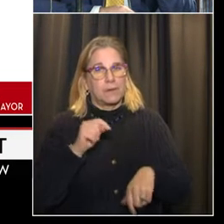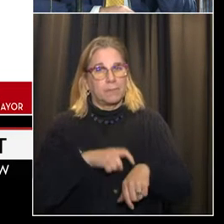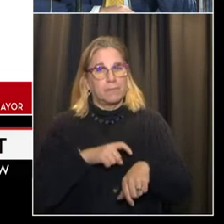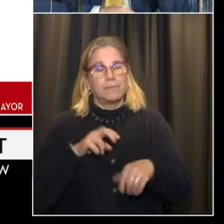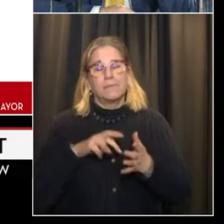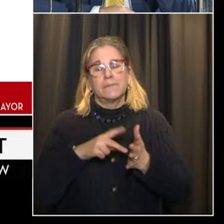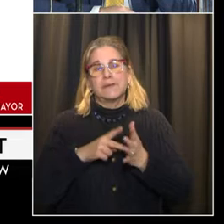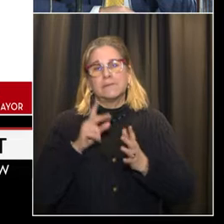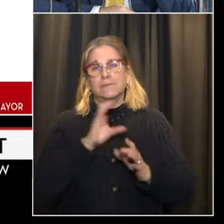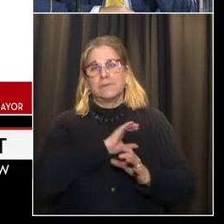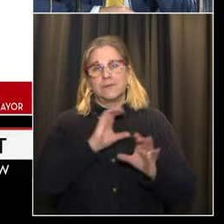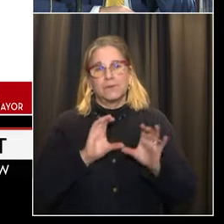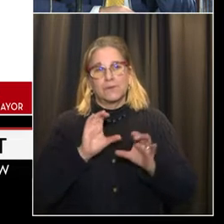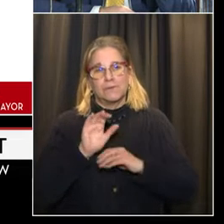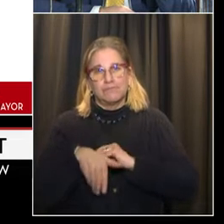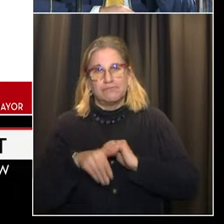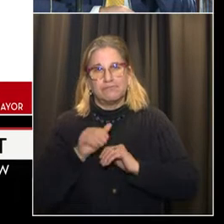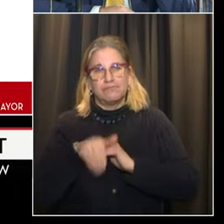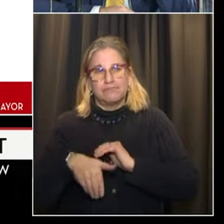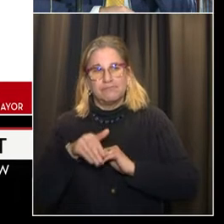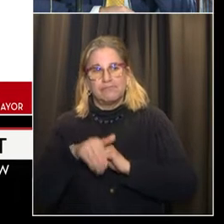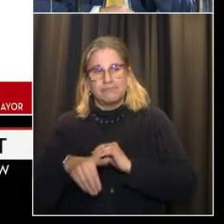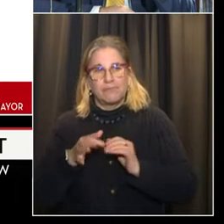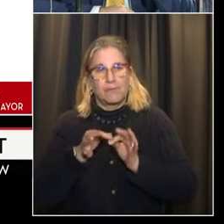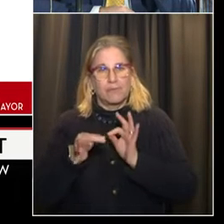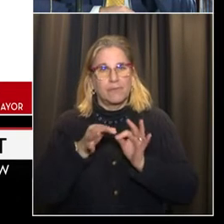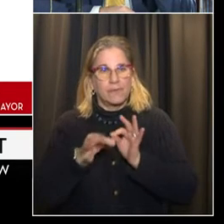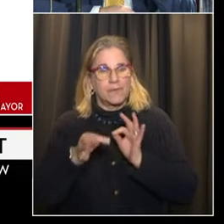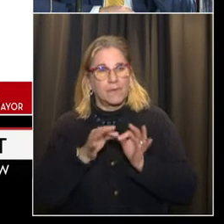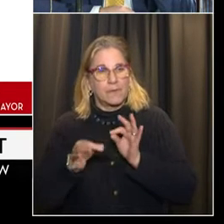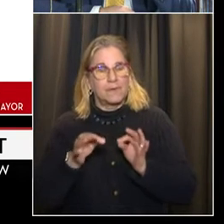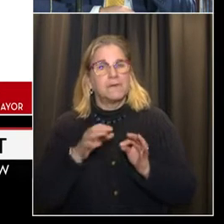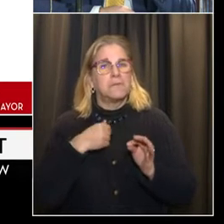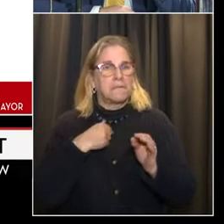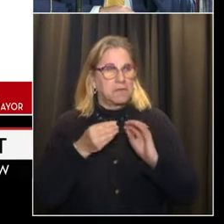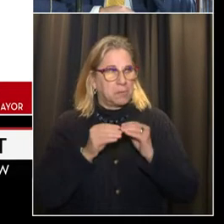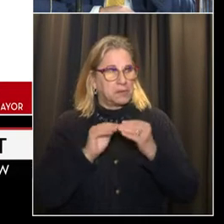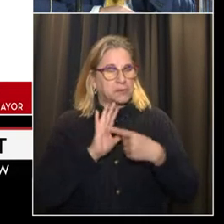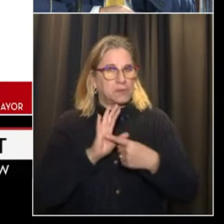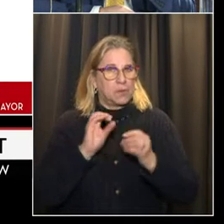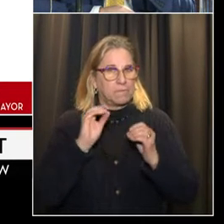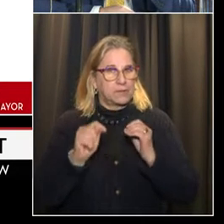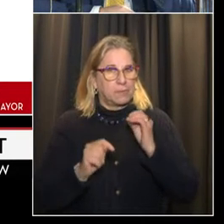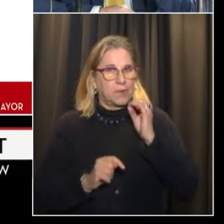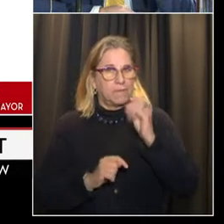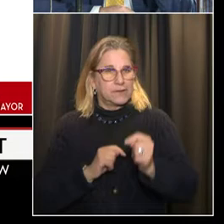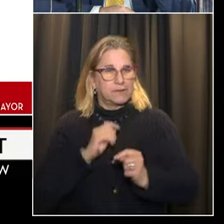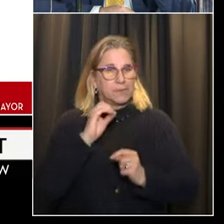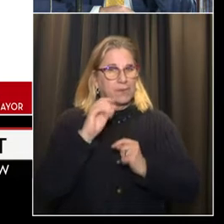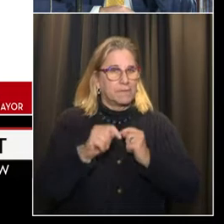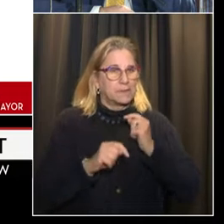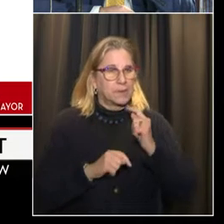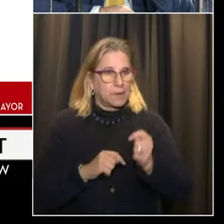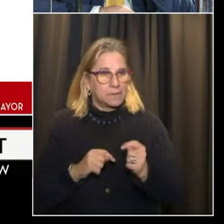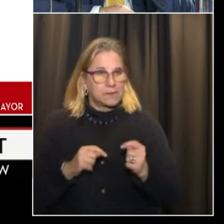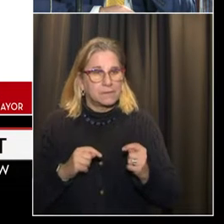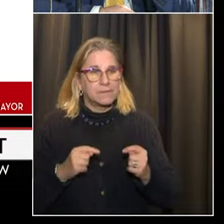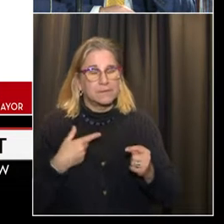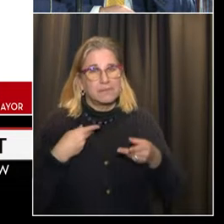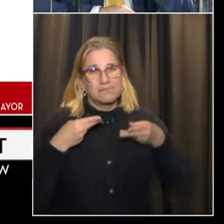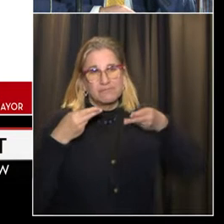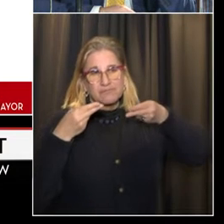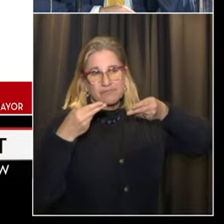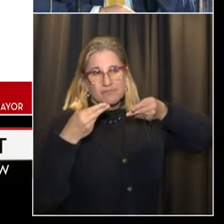in a year, we spend on overtime about the equivalent of 500 full-time officers, which is almost exactly the